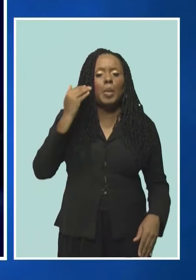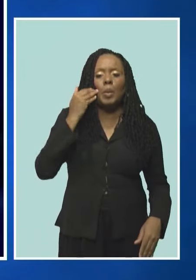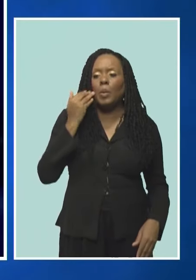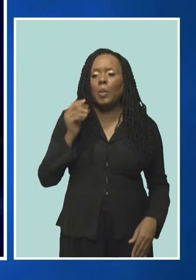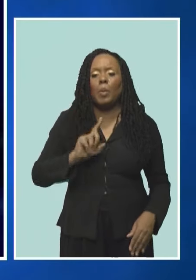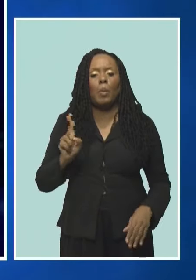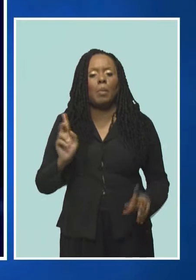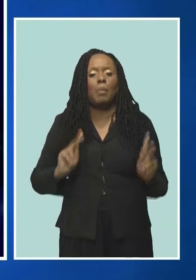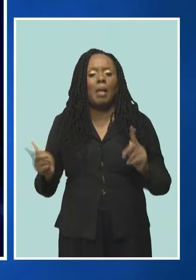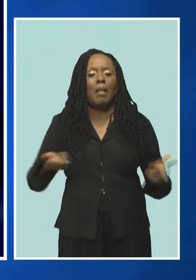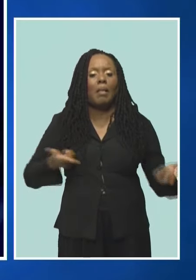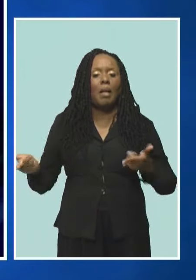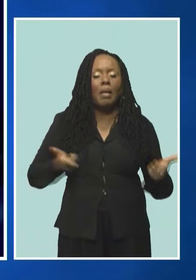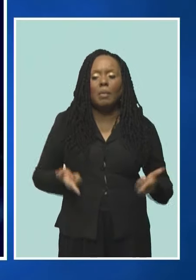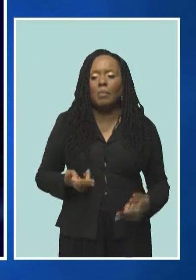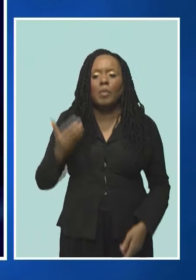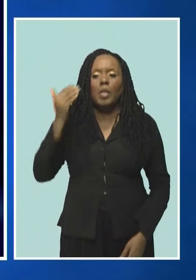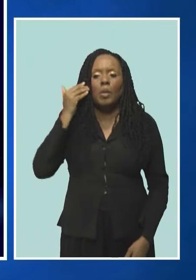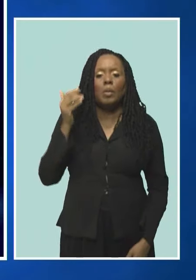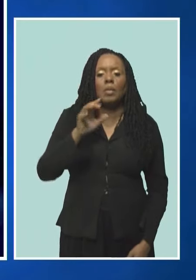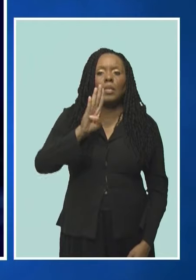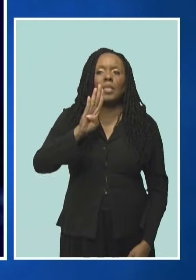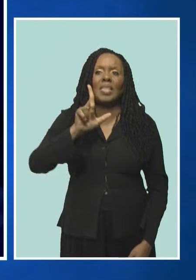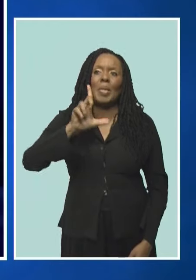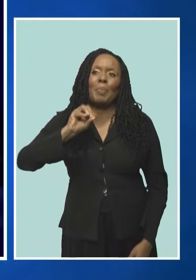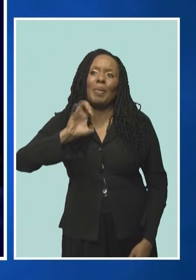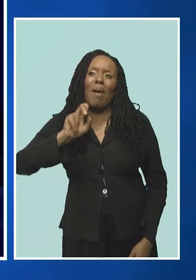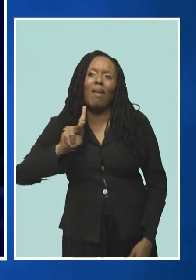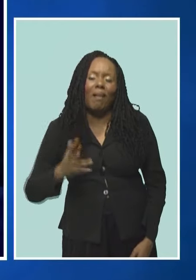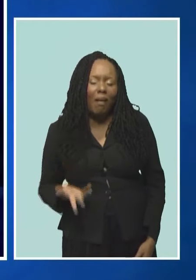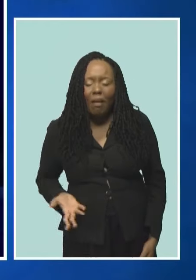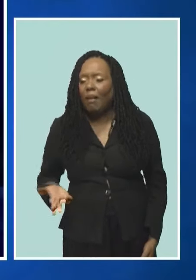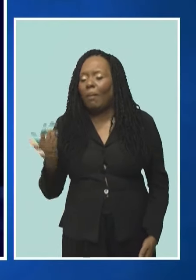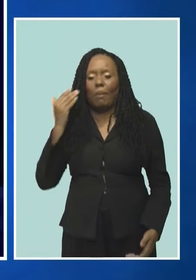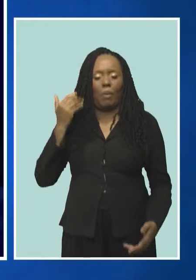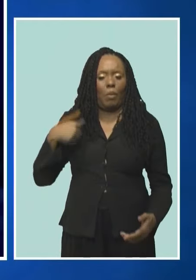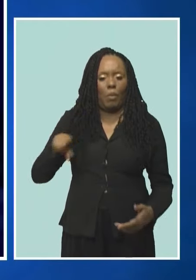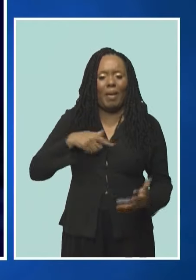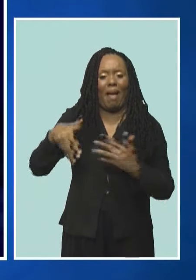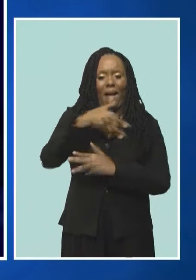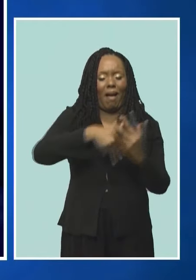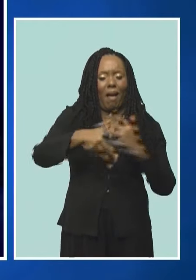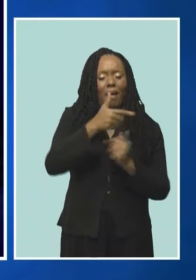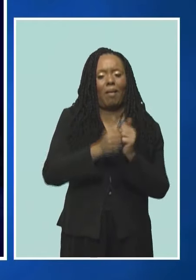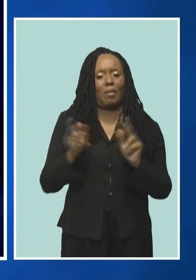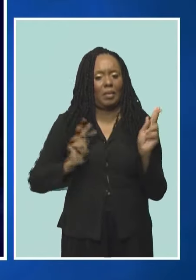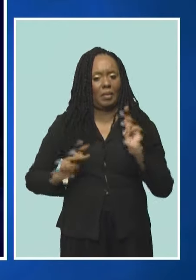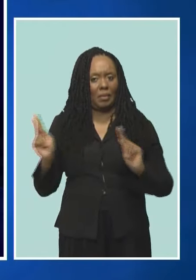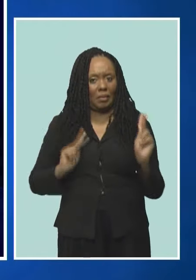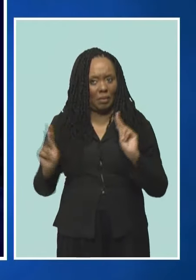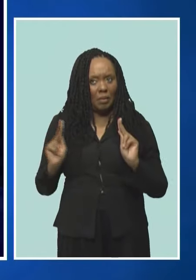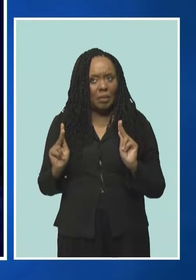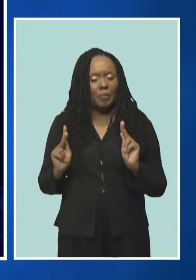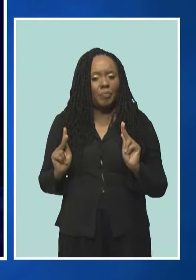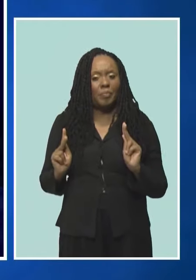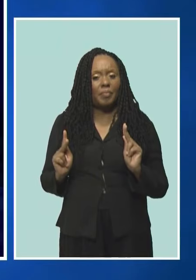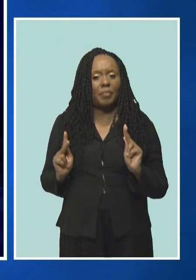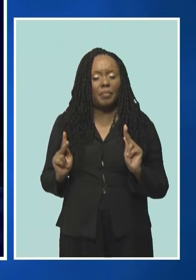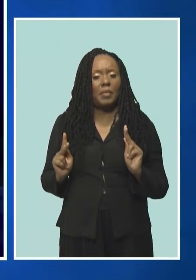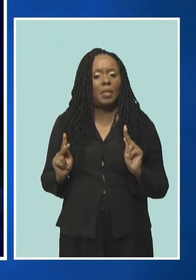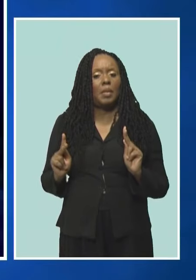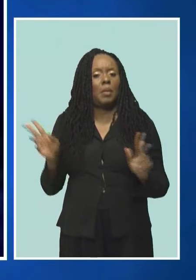that the authorities are engaging with the persons who are leaders of